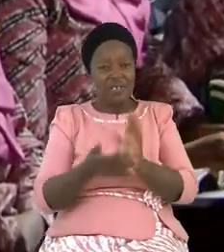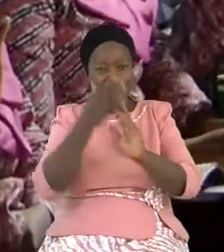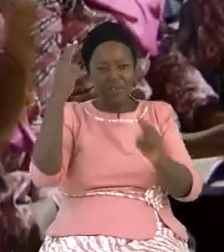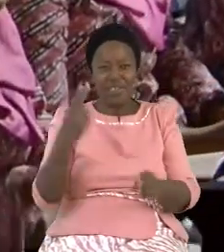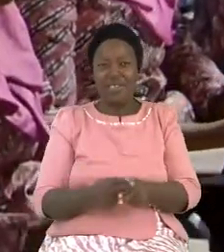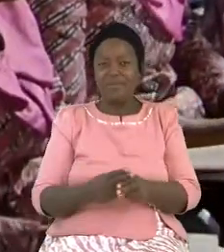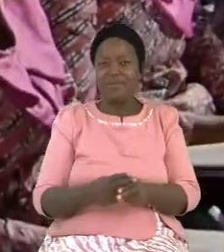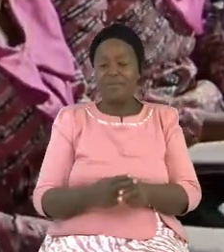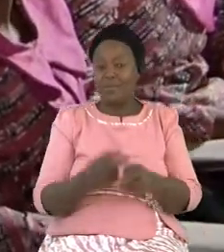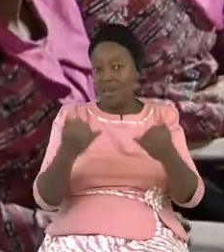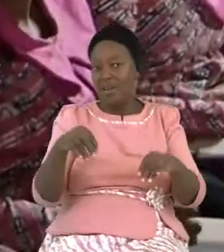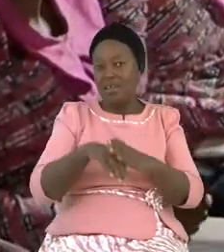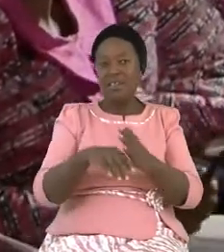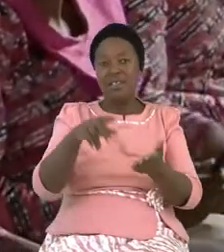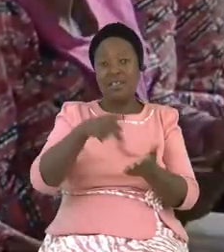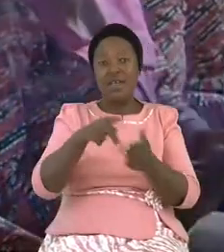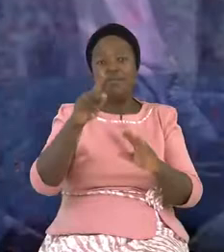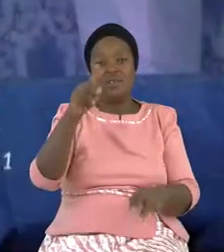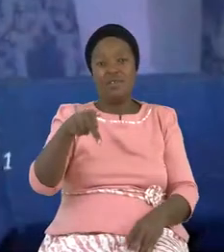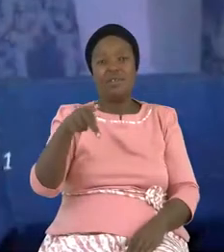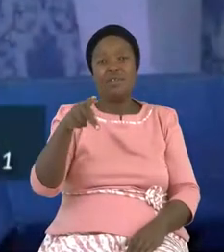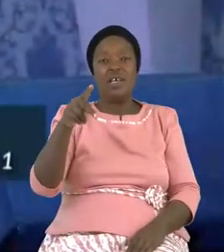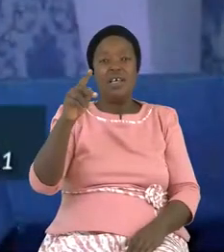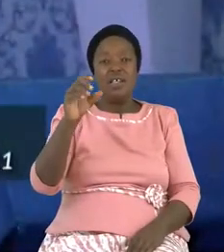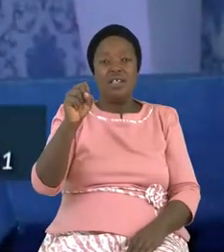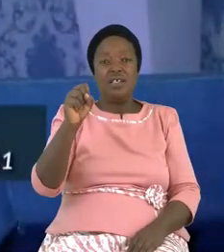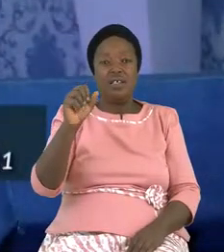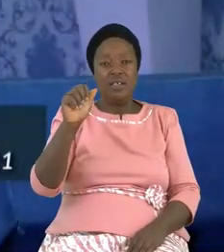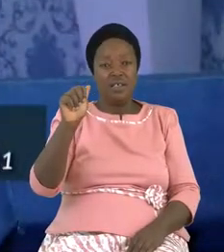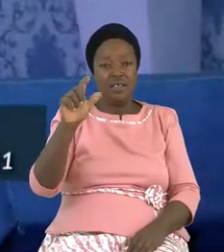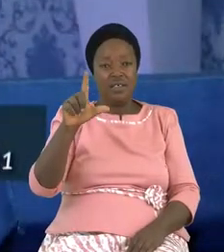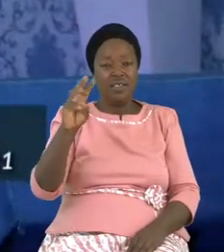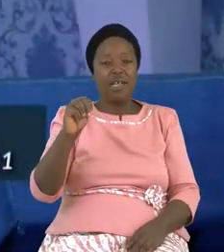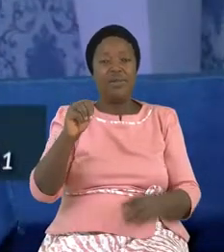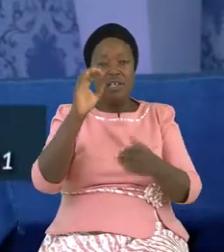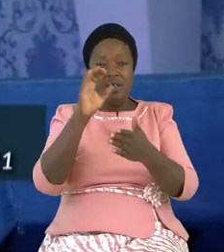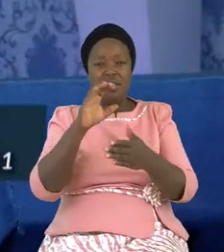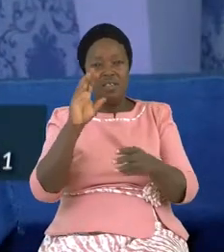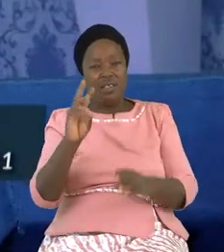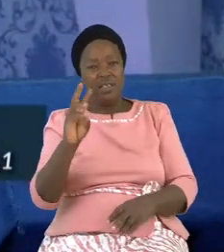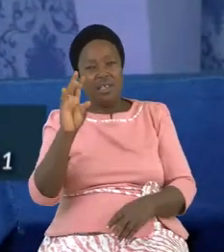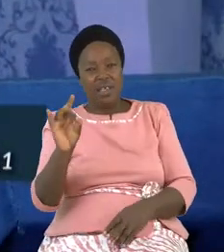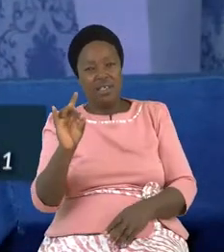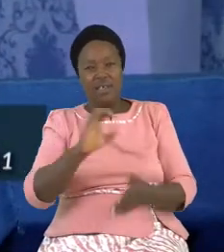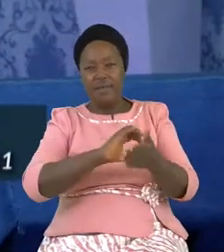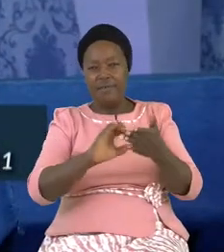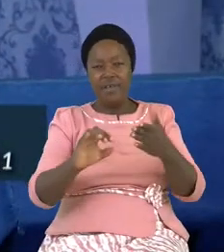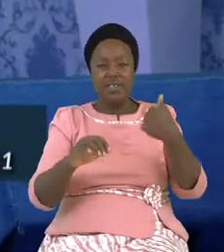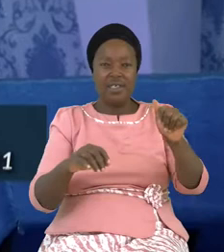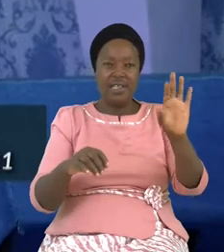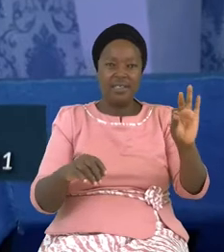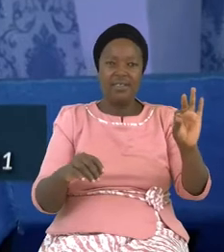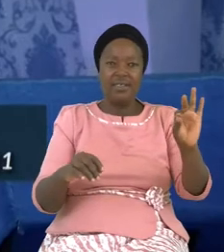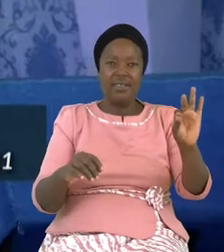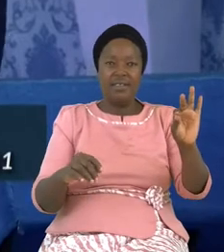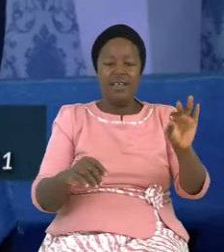at Psalm 68, and I'm reading from verse 19. Psalm 68, reading from verse 19. Blessed